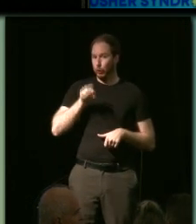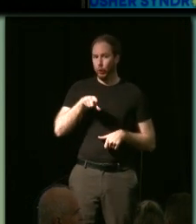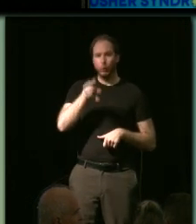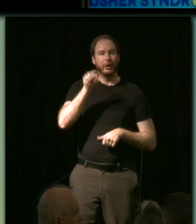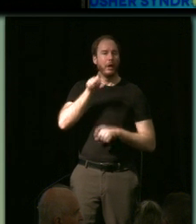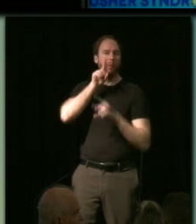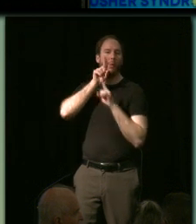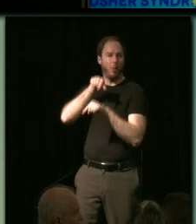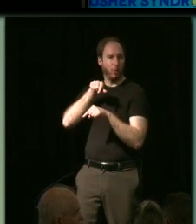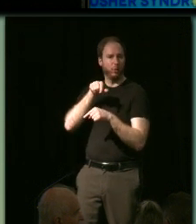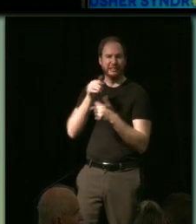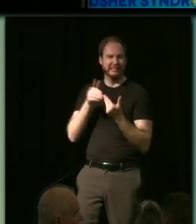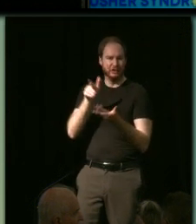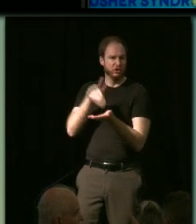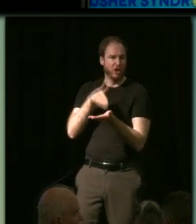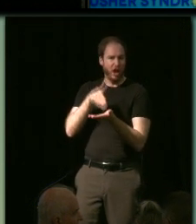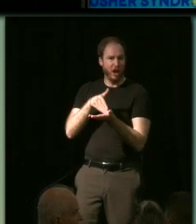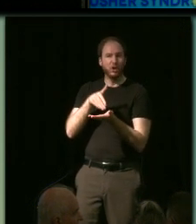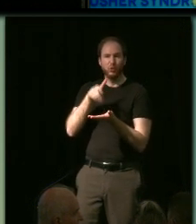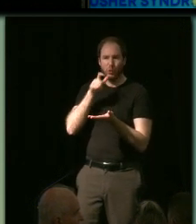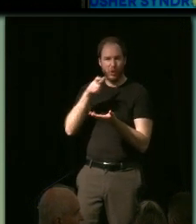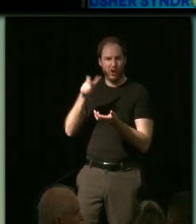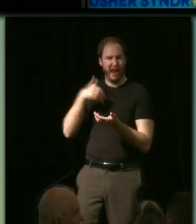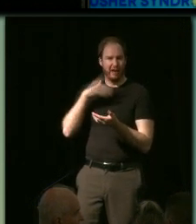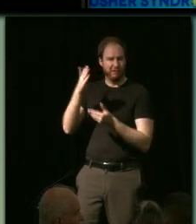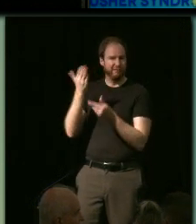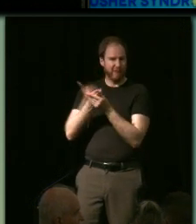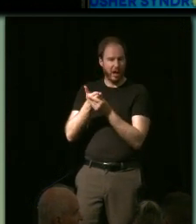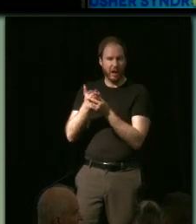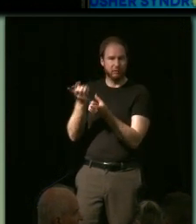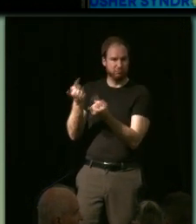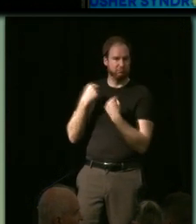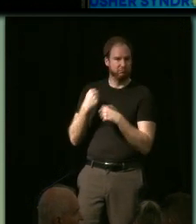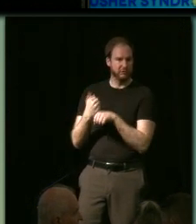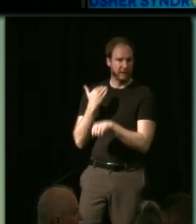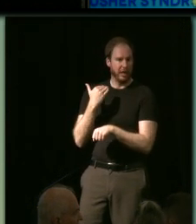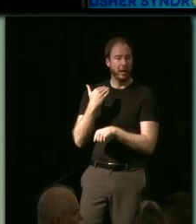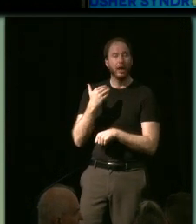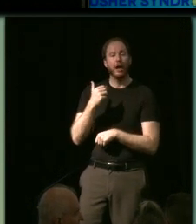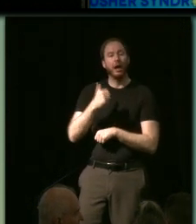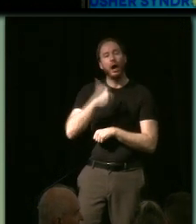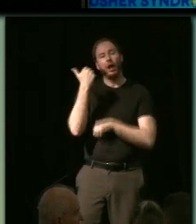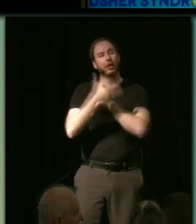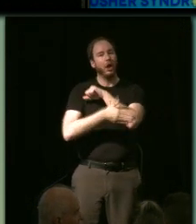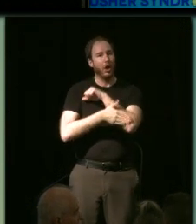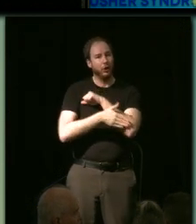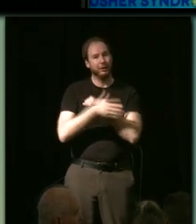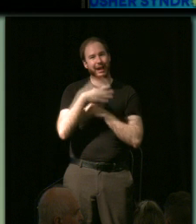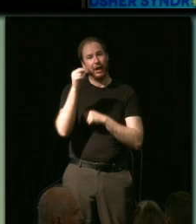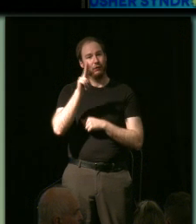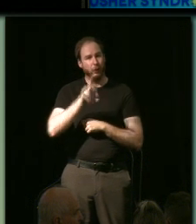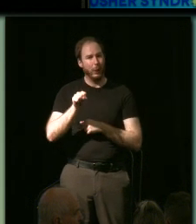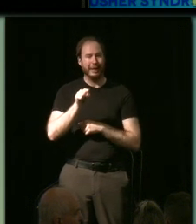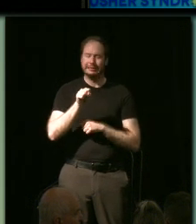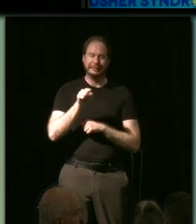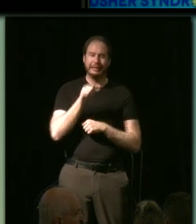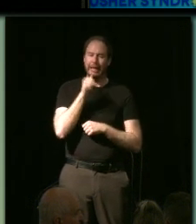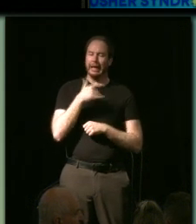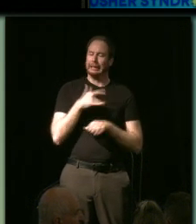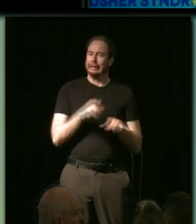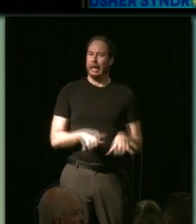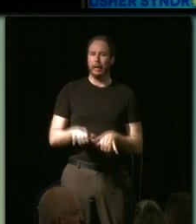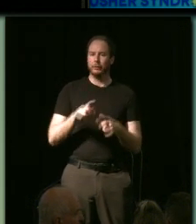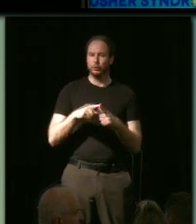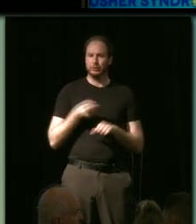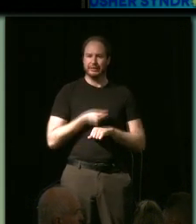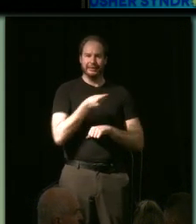to get it from the doctor who ordered testing. Many countries outside of the United States, it is not standard to give